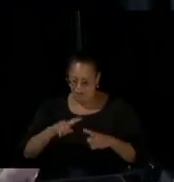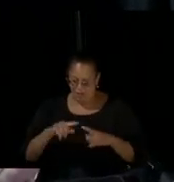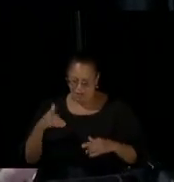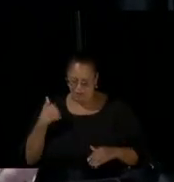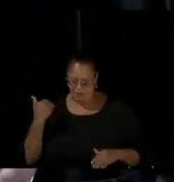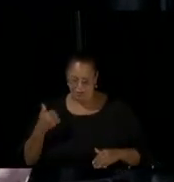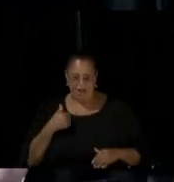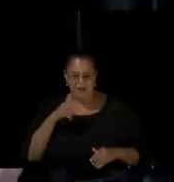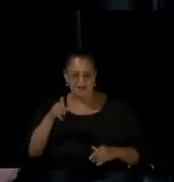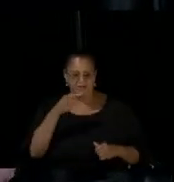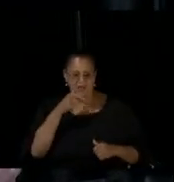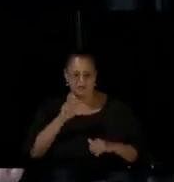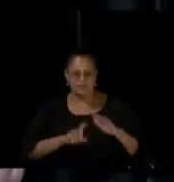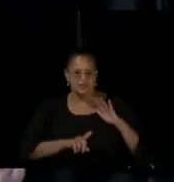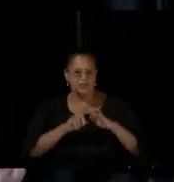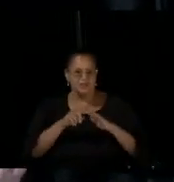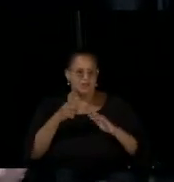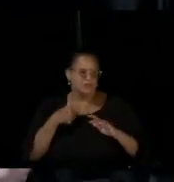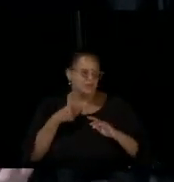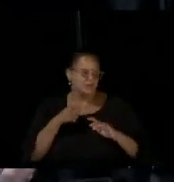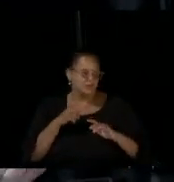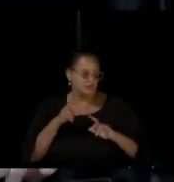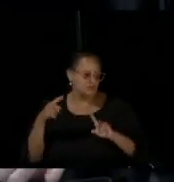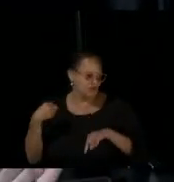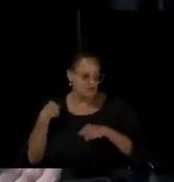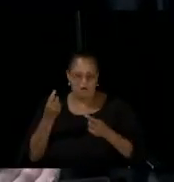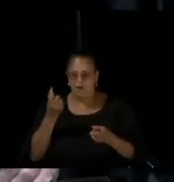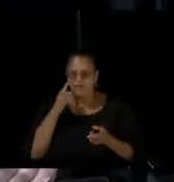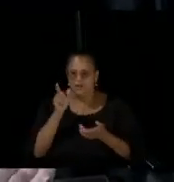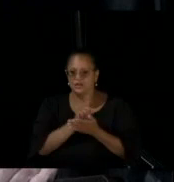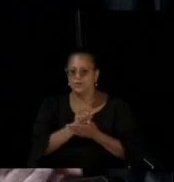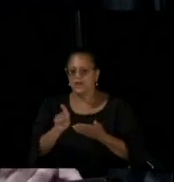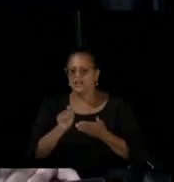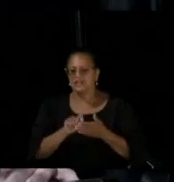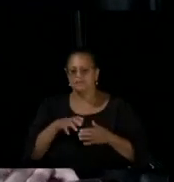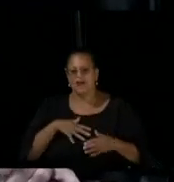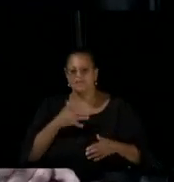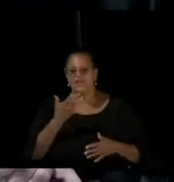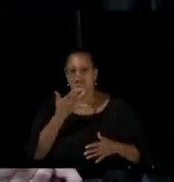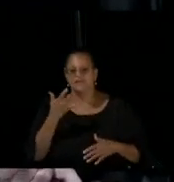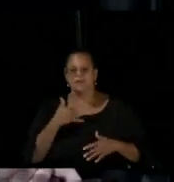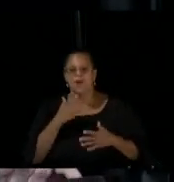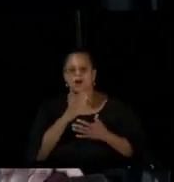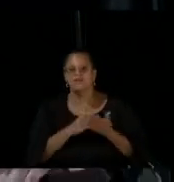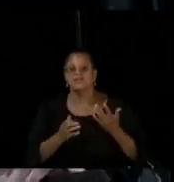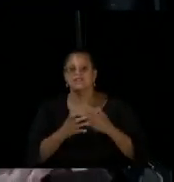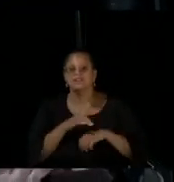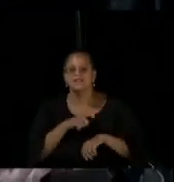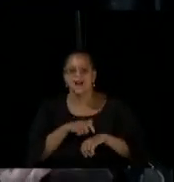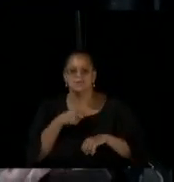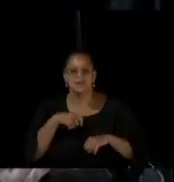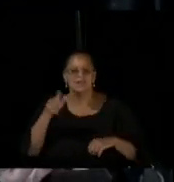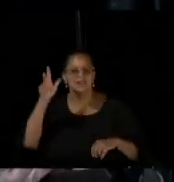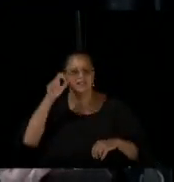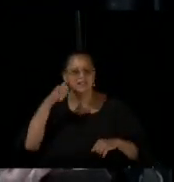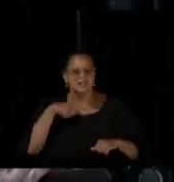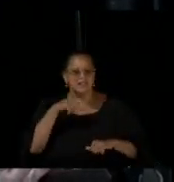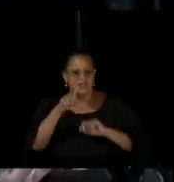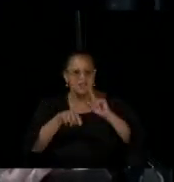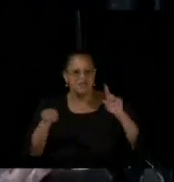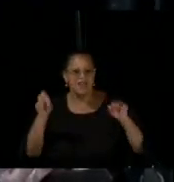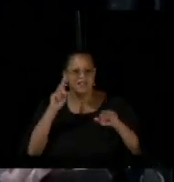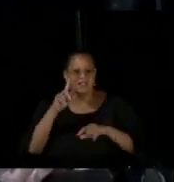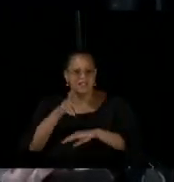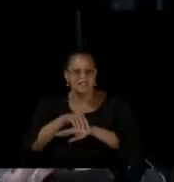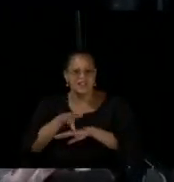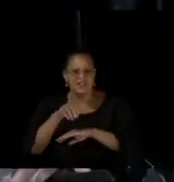I've attended every graduation this entire week, and it is my favorite time of the year. And I've listened to the various forms of advice,